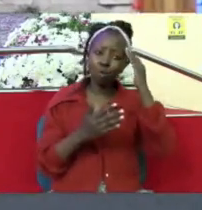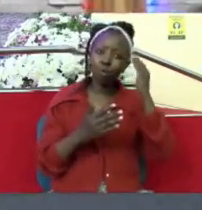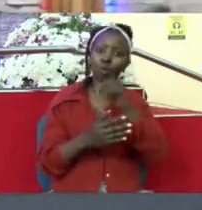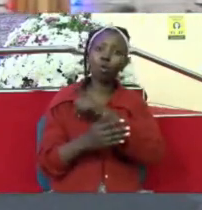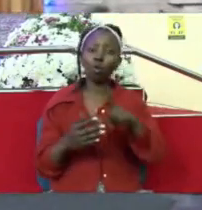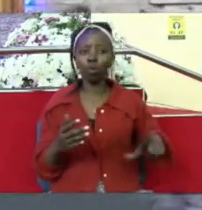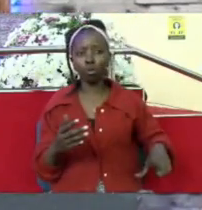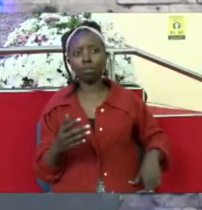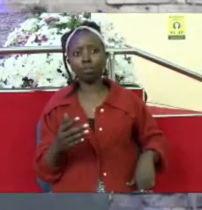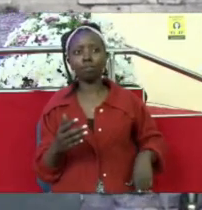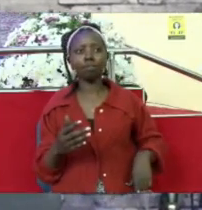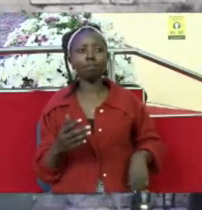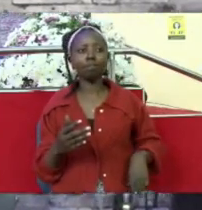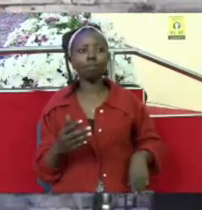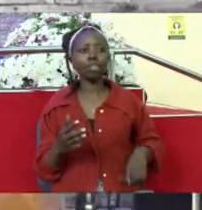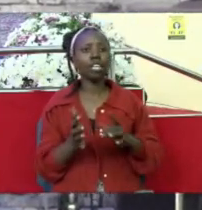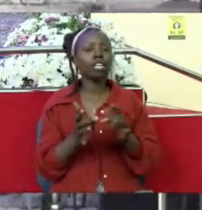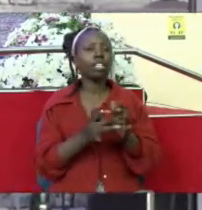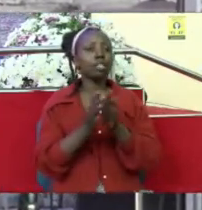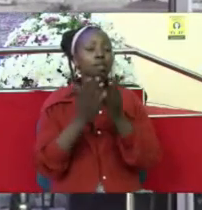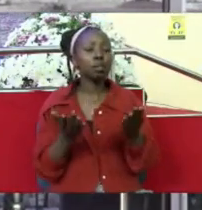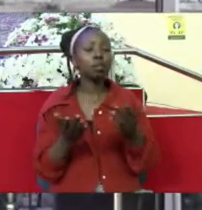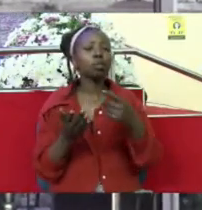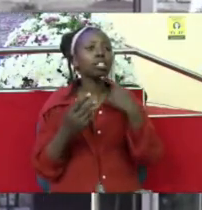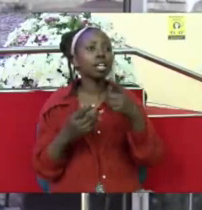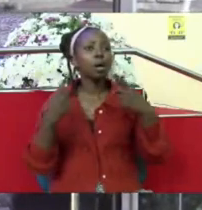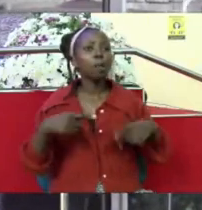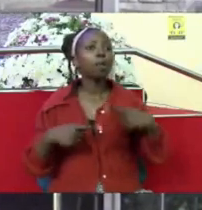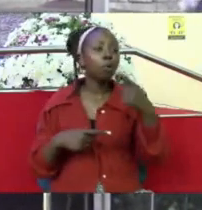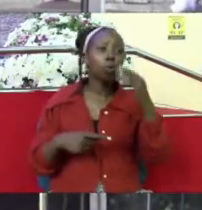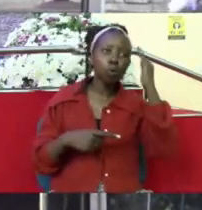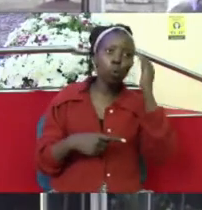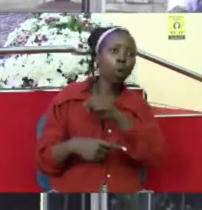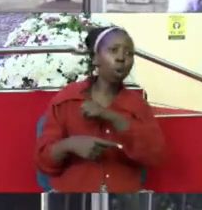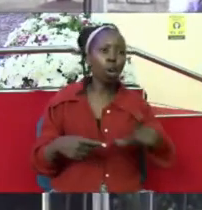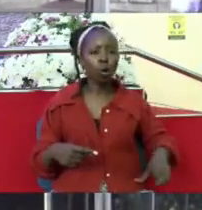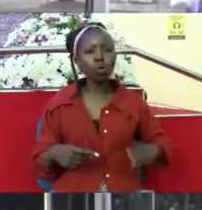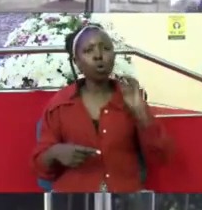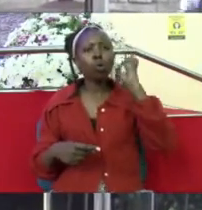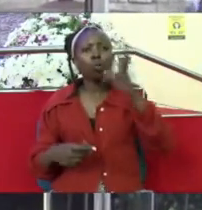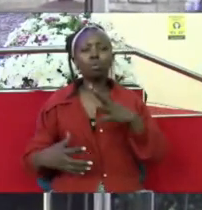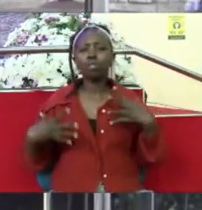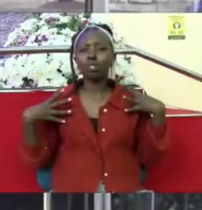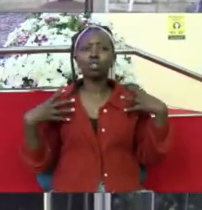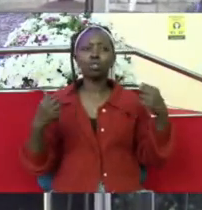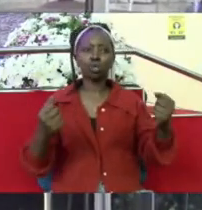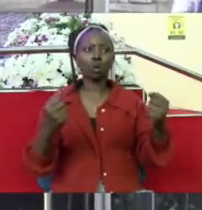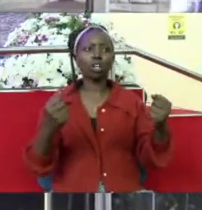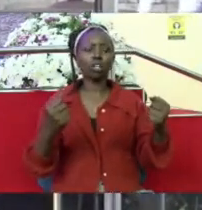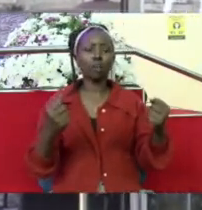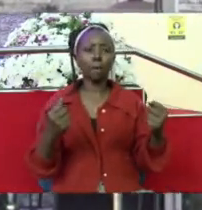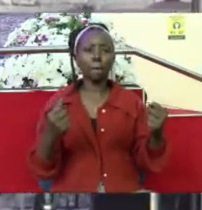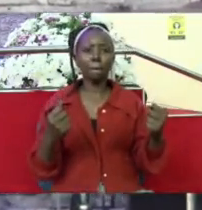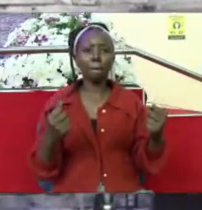of Daniel, the people who know their God, they shall be strong. They shall do